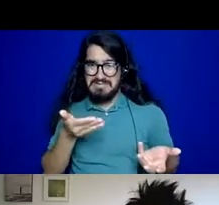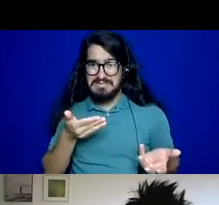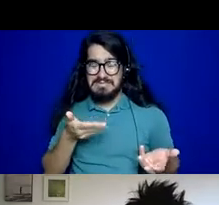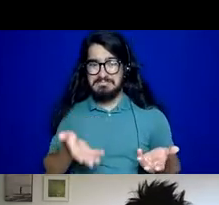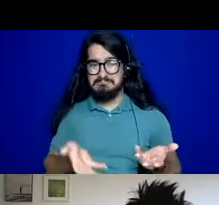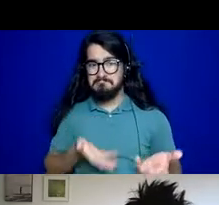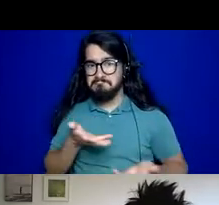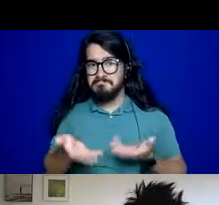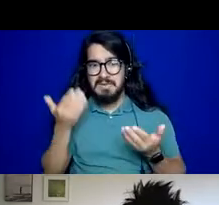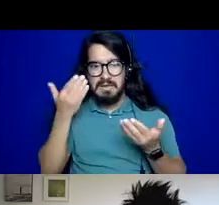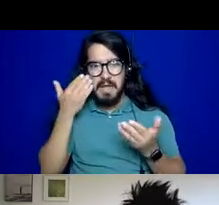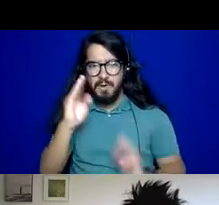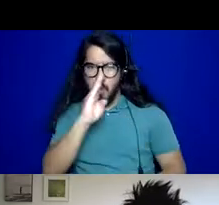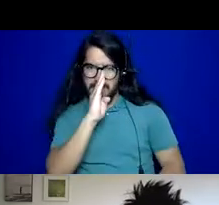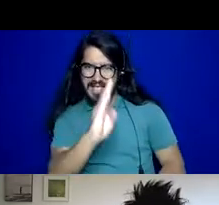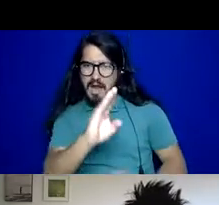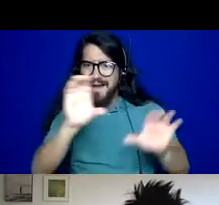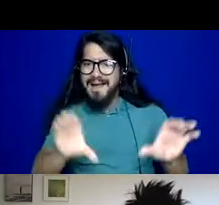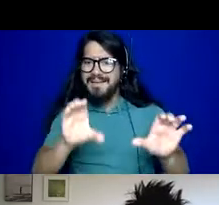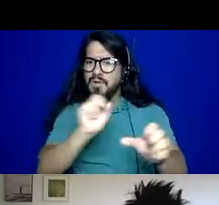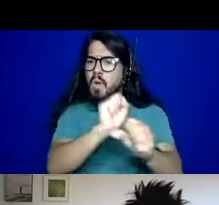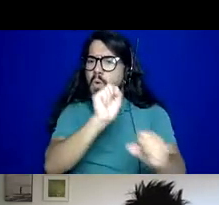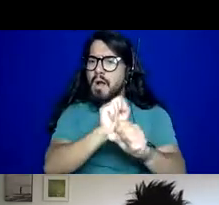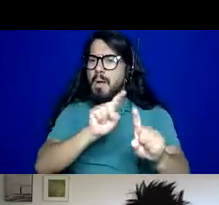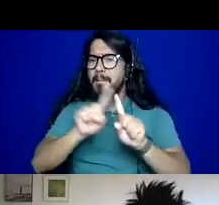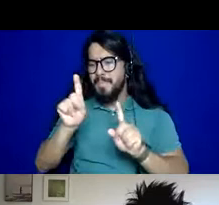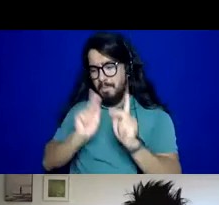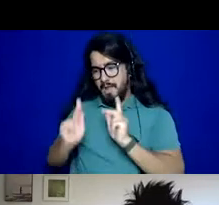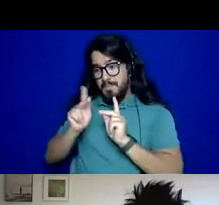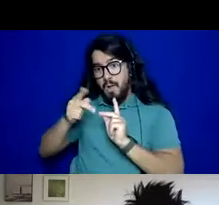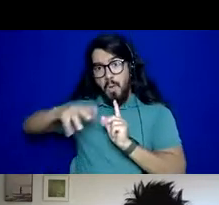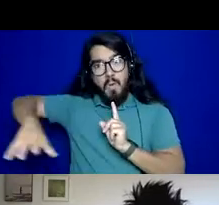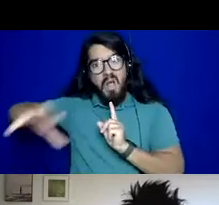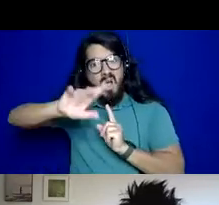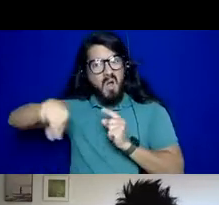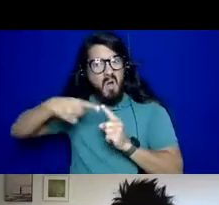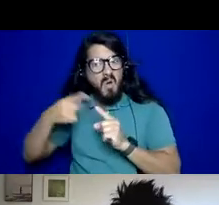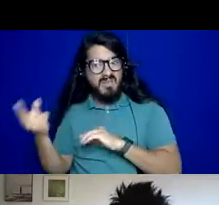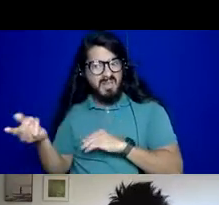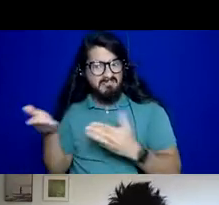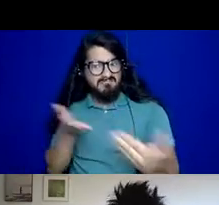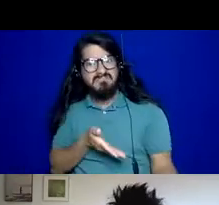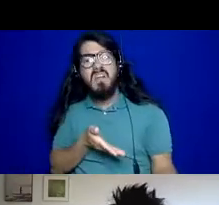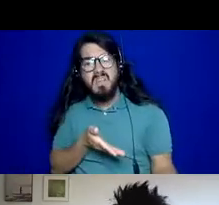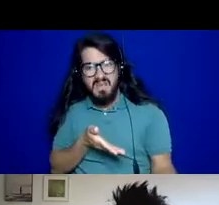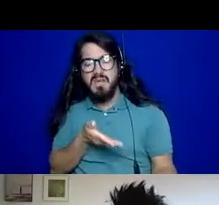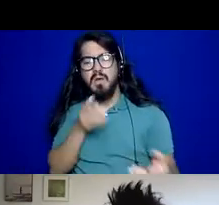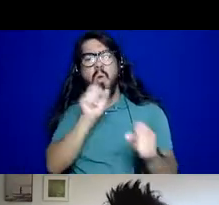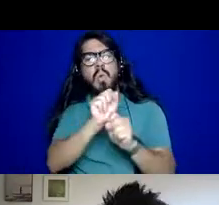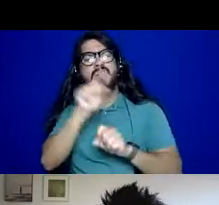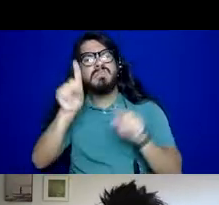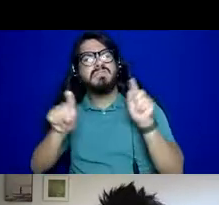know, I'm not doing direct action work, but the folks that I'm around when they bring stuff up and work in different